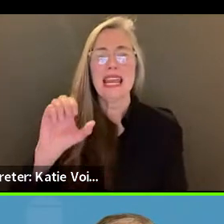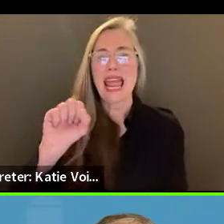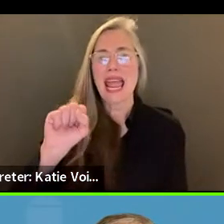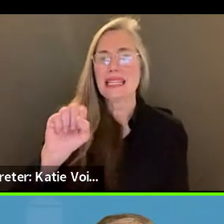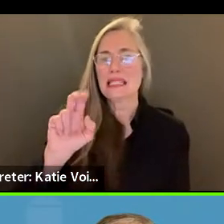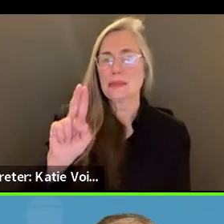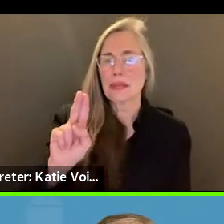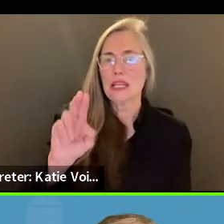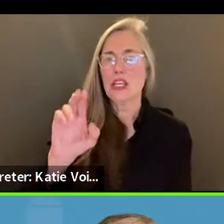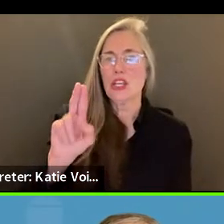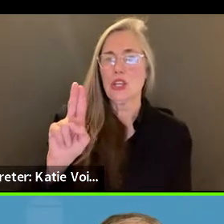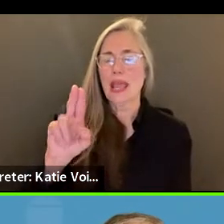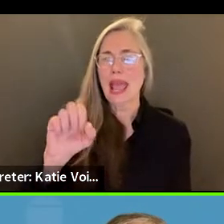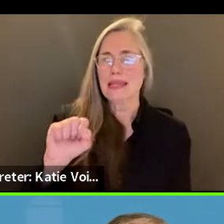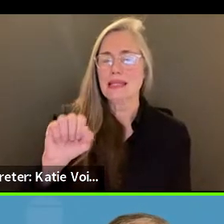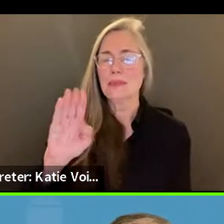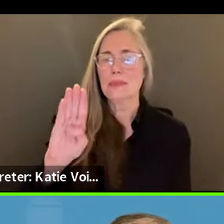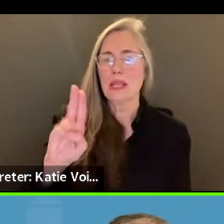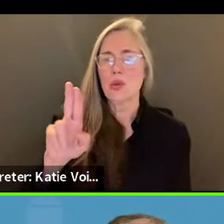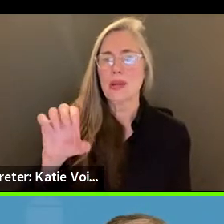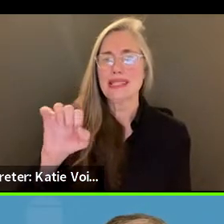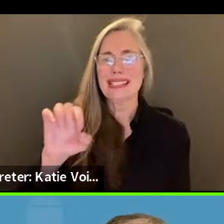believe this topic